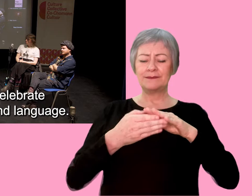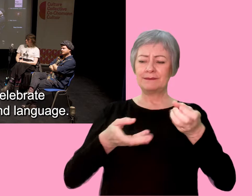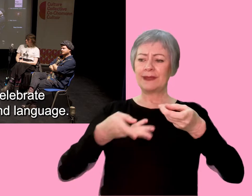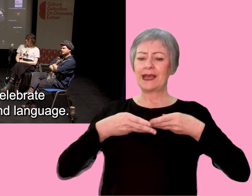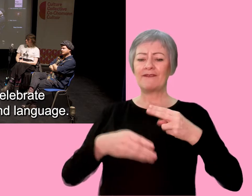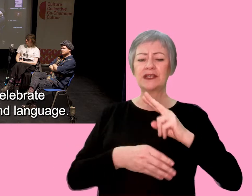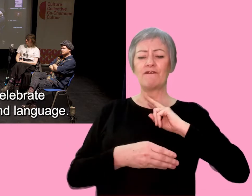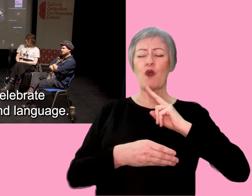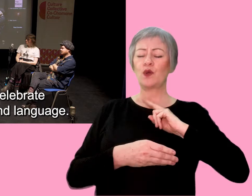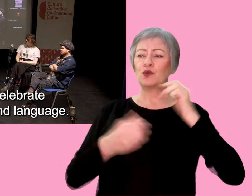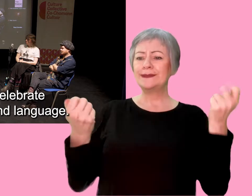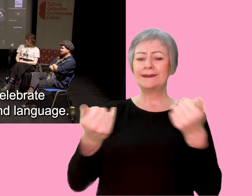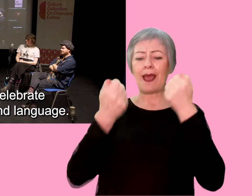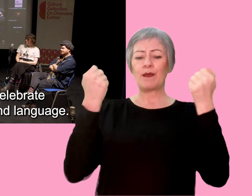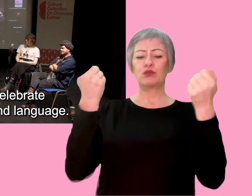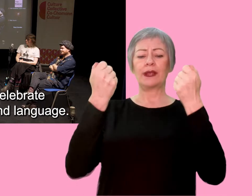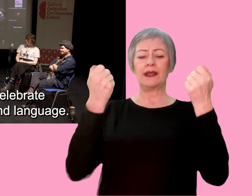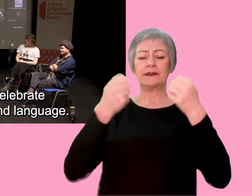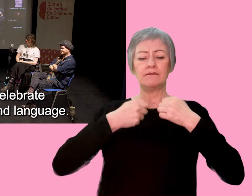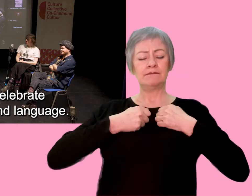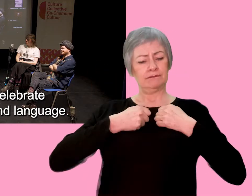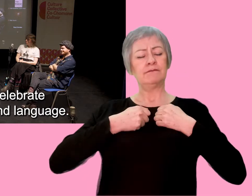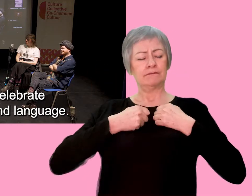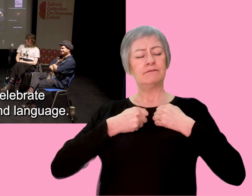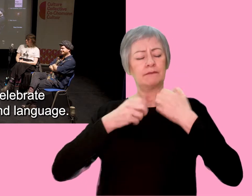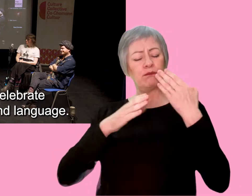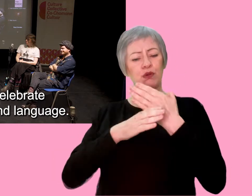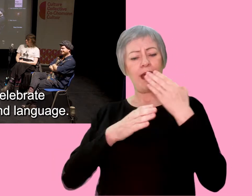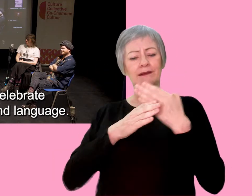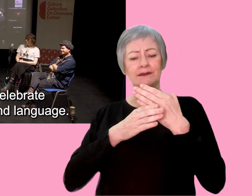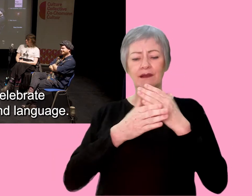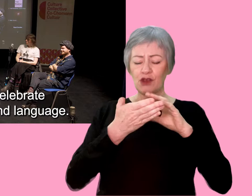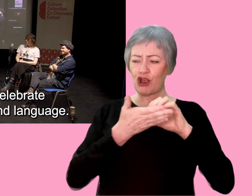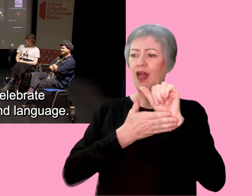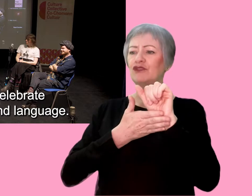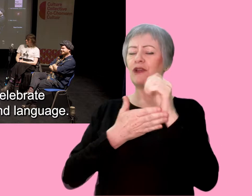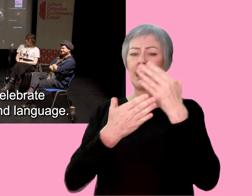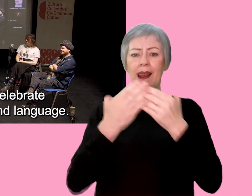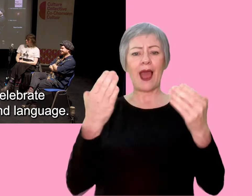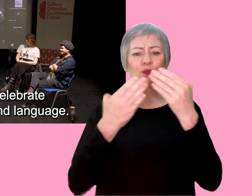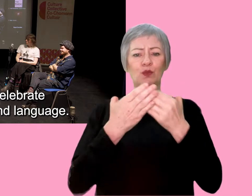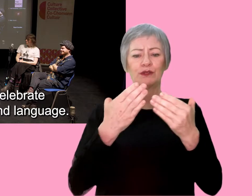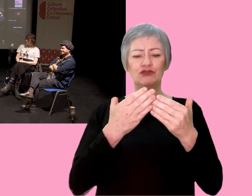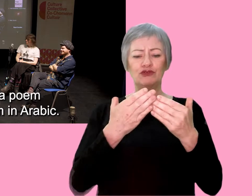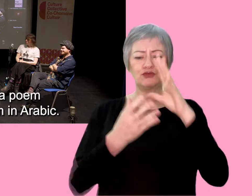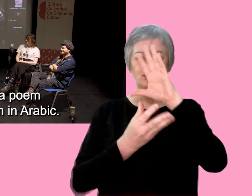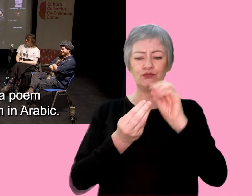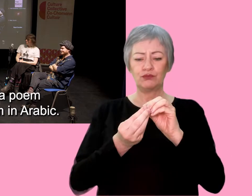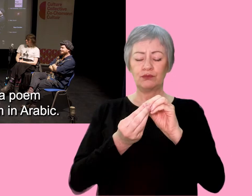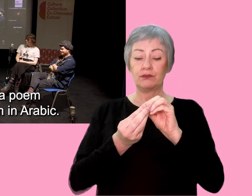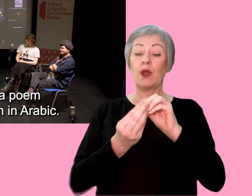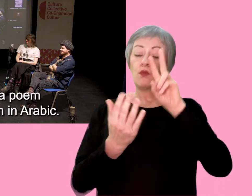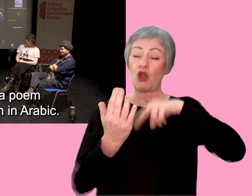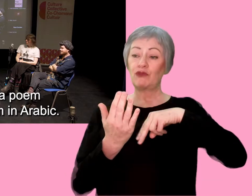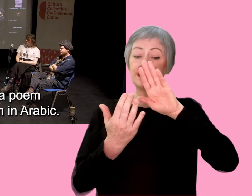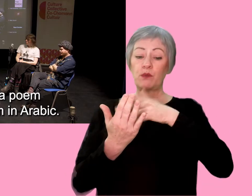us voice to celebrate and practice our culture and language. So I'm going to